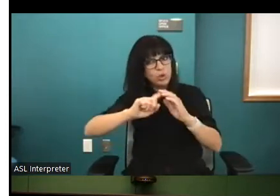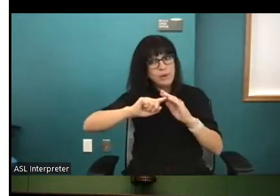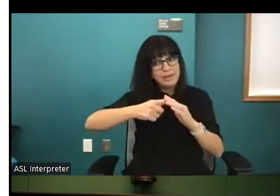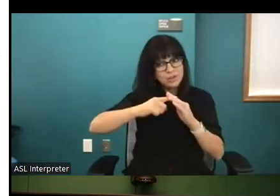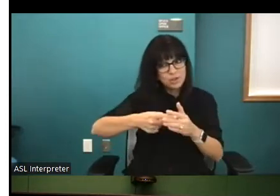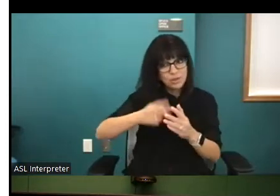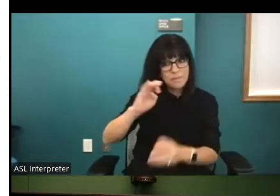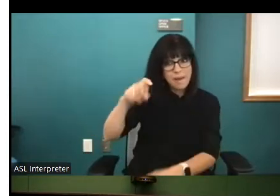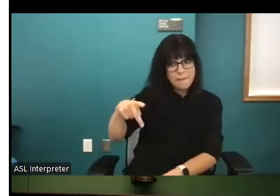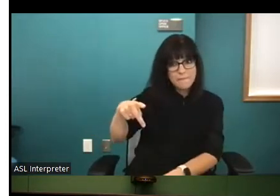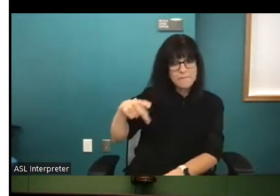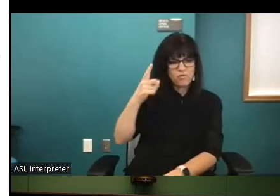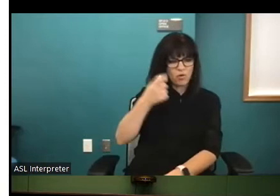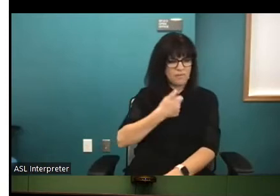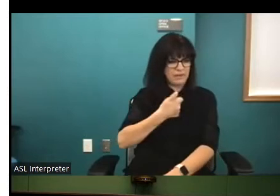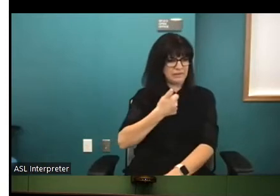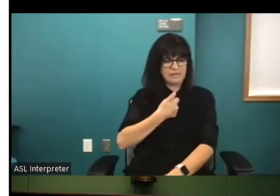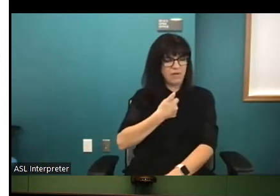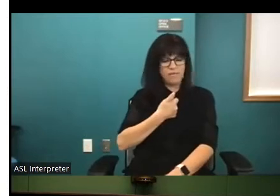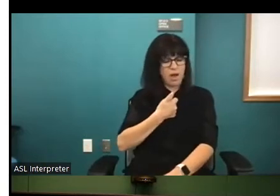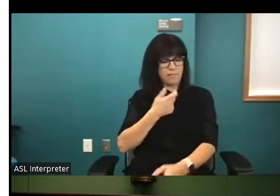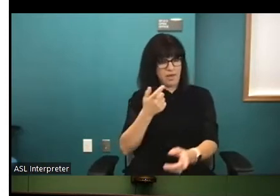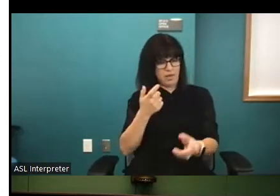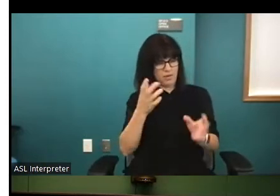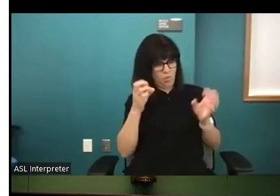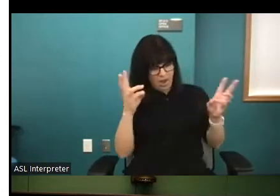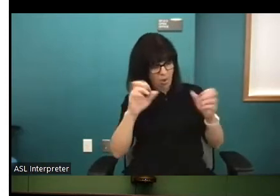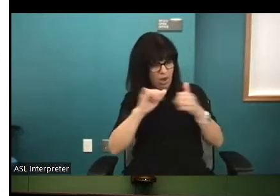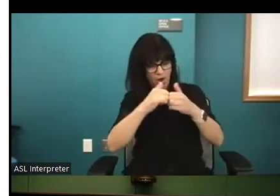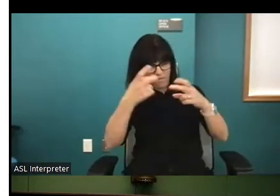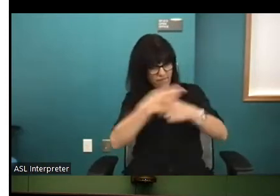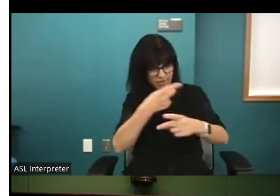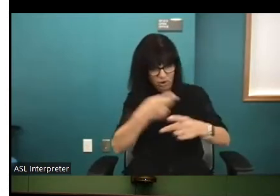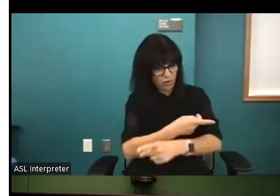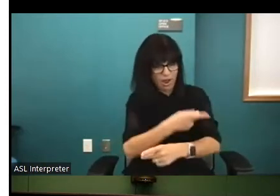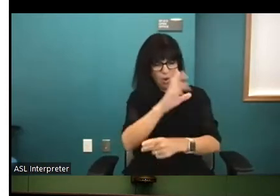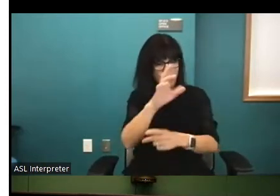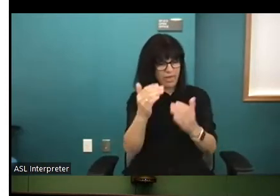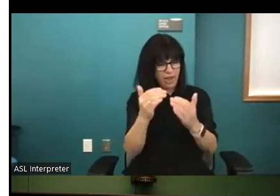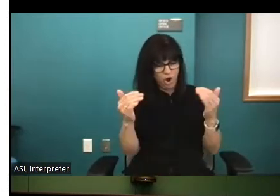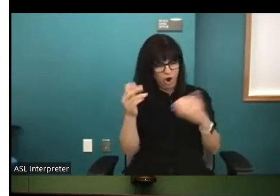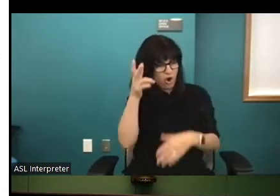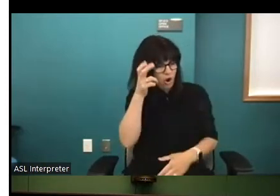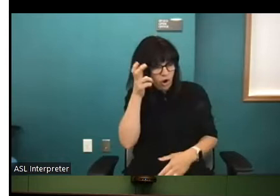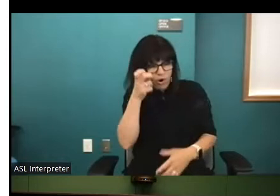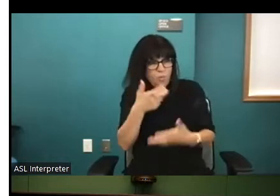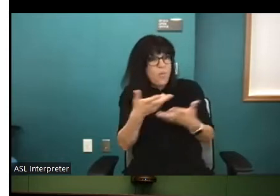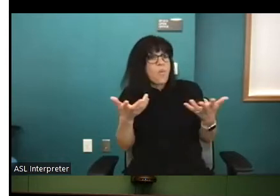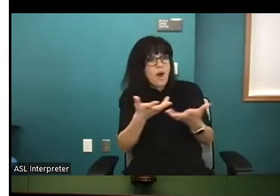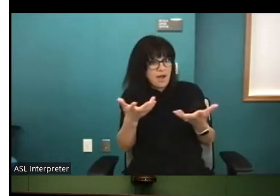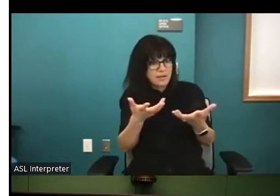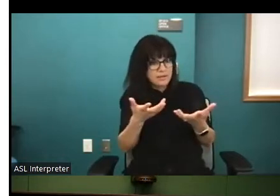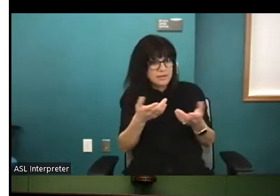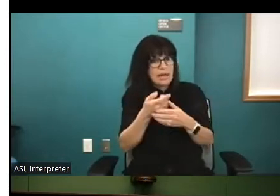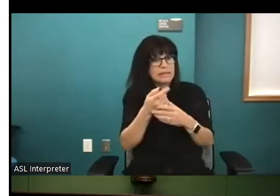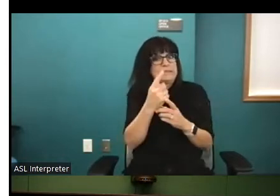a student? Because to me, that blows me away. How do you figure out where they're Where they're hearing set. that Yeah. very small Um,